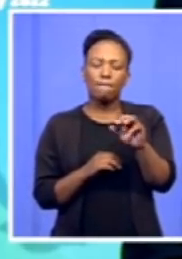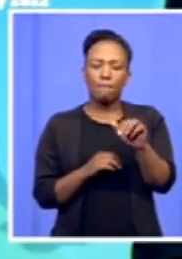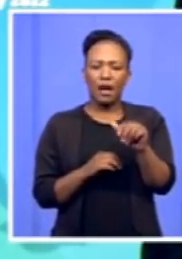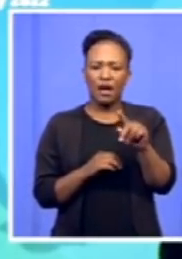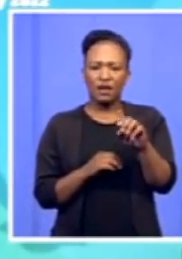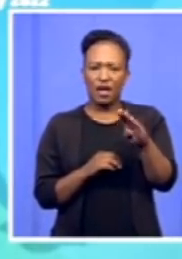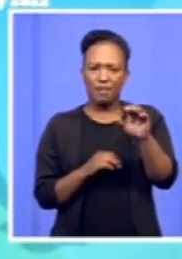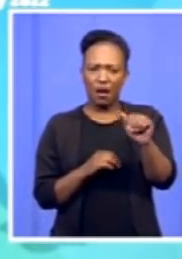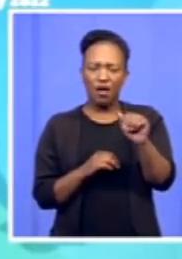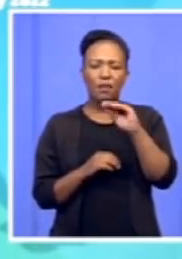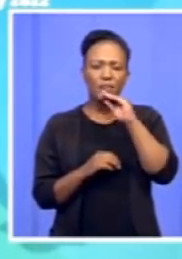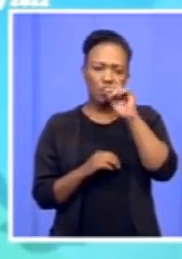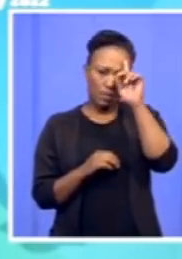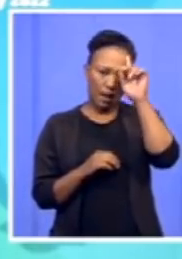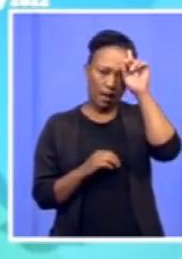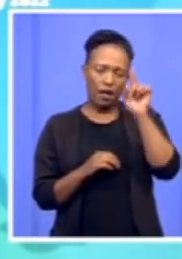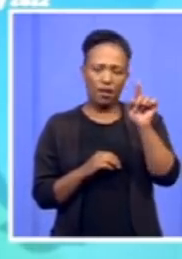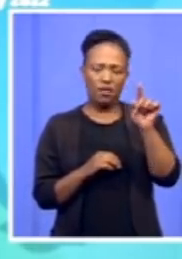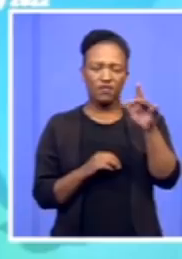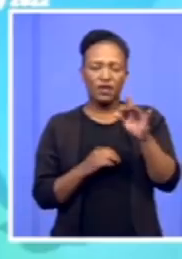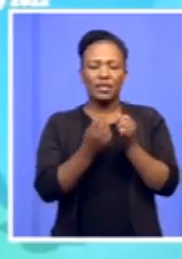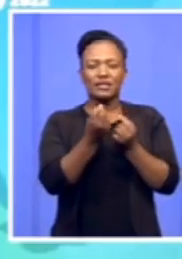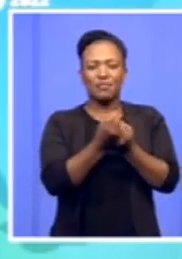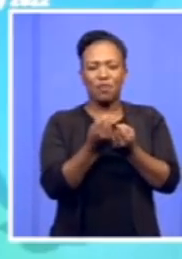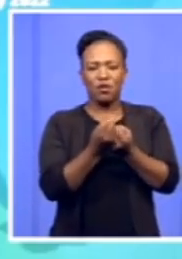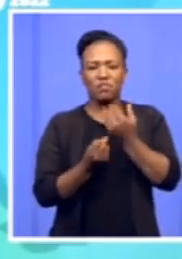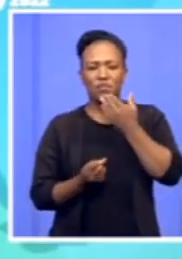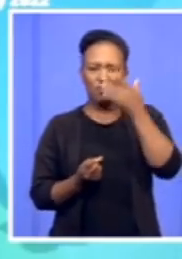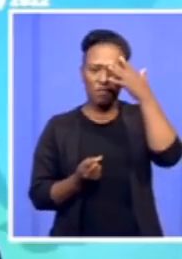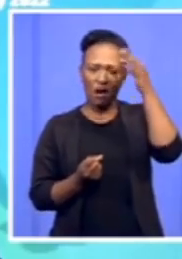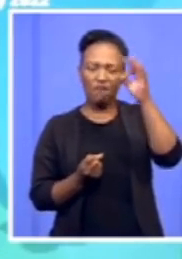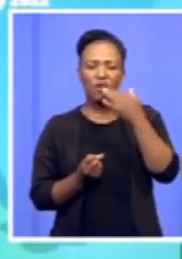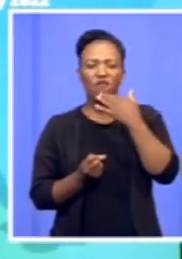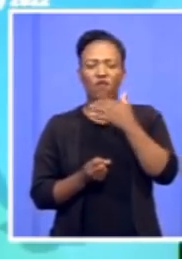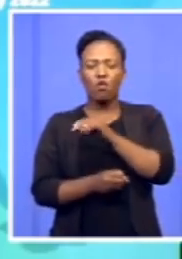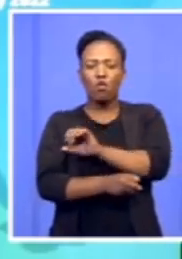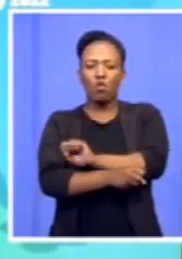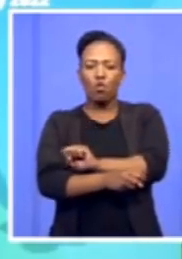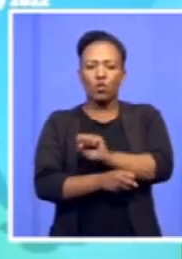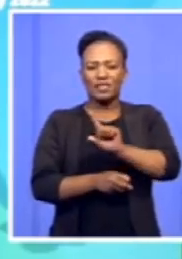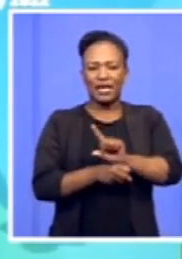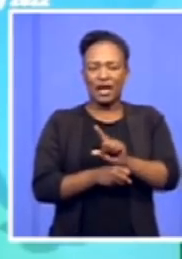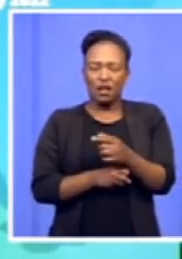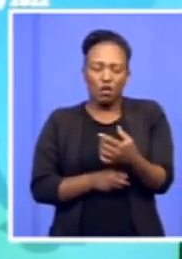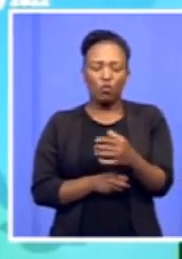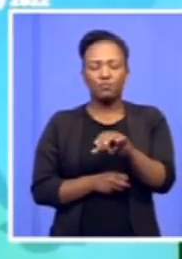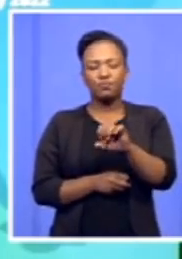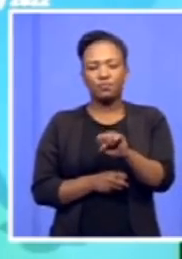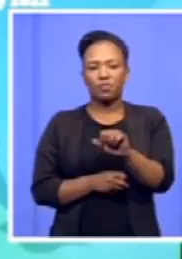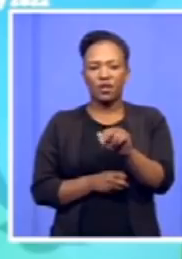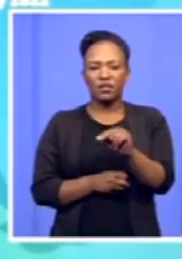This has been supported by the government of Senegal and also Team Europe and the German Fund and the United States.